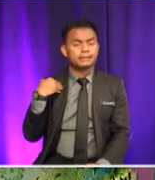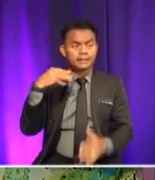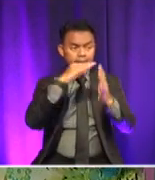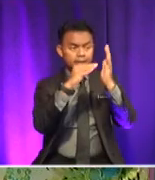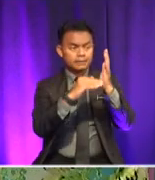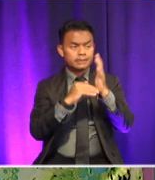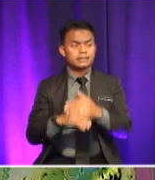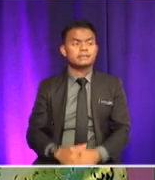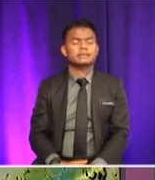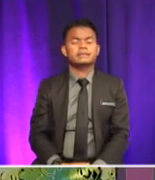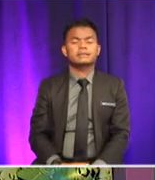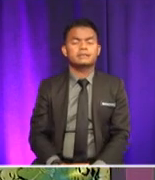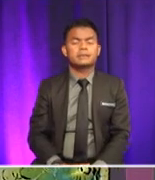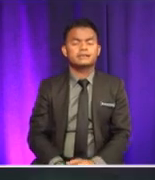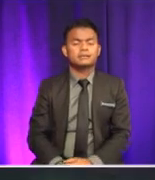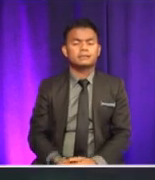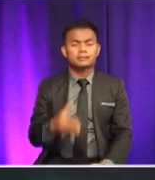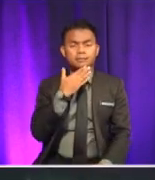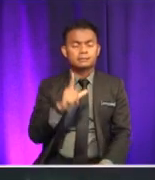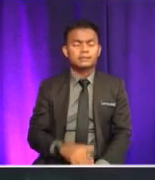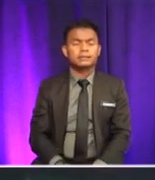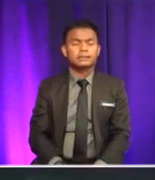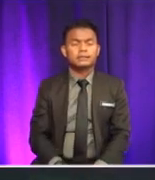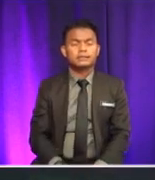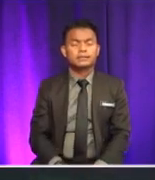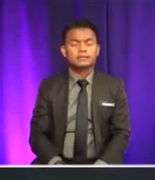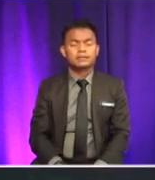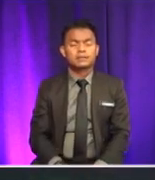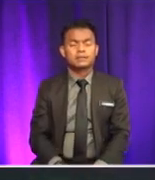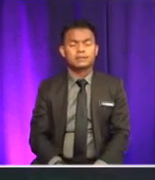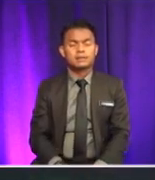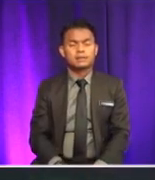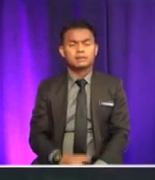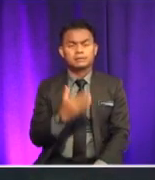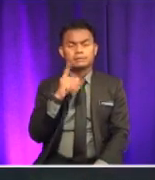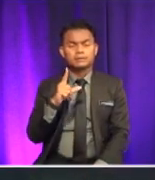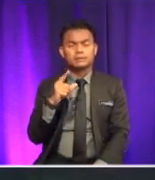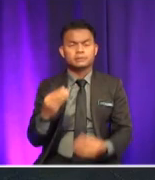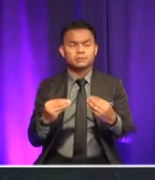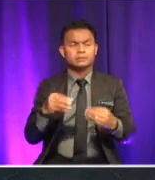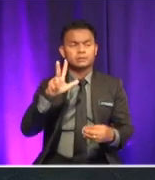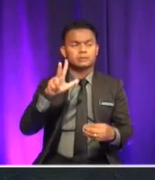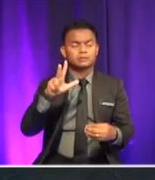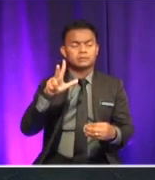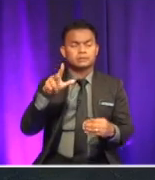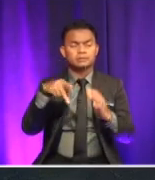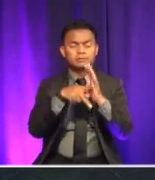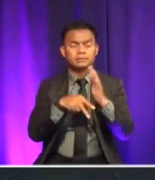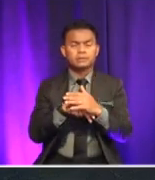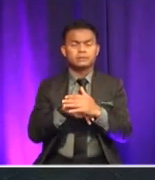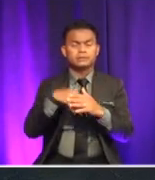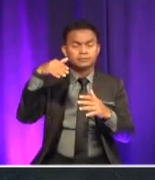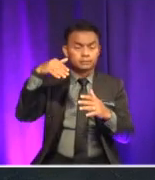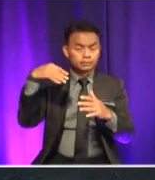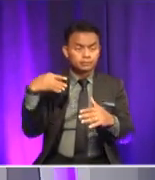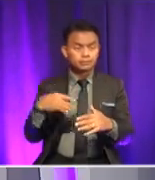point of view. Okay, so maybe you would maybe 3 points for 20 points. For